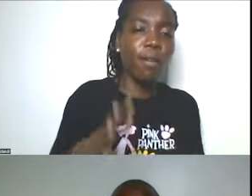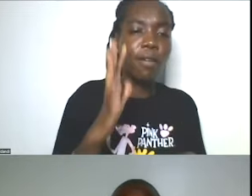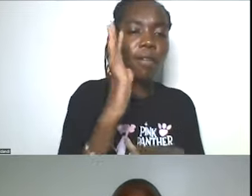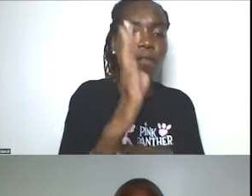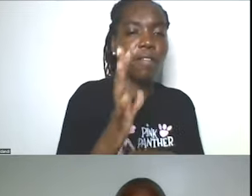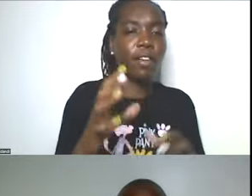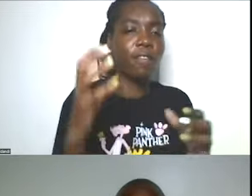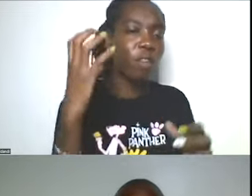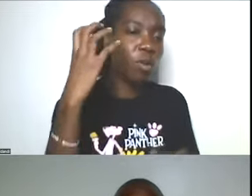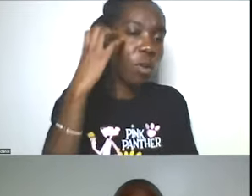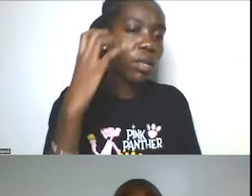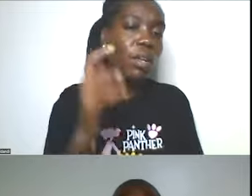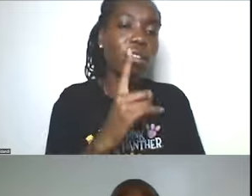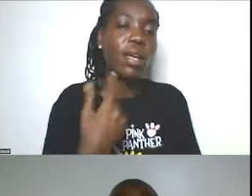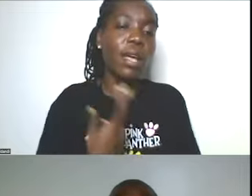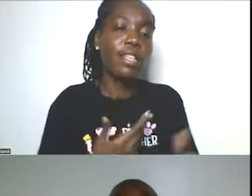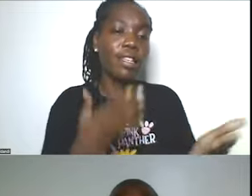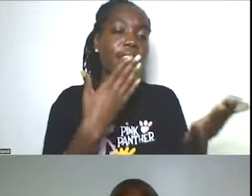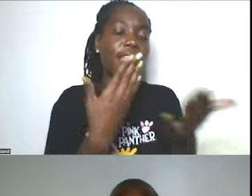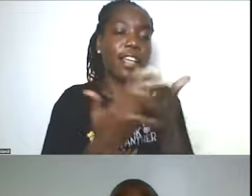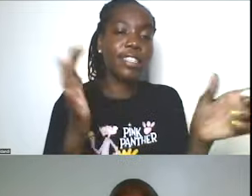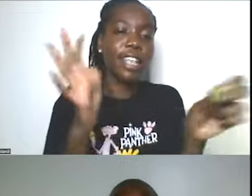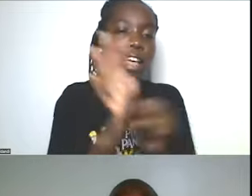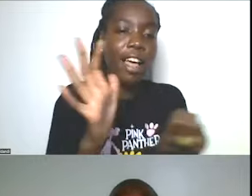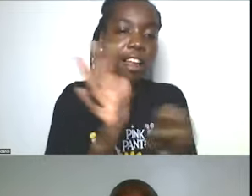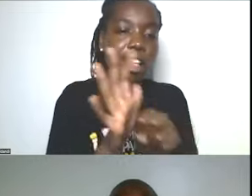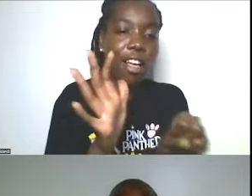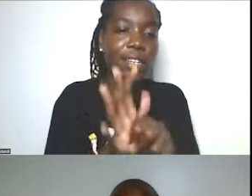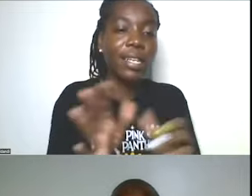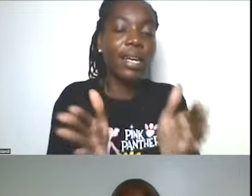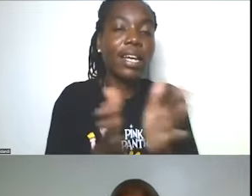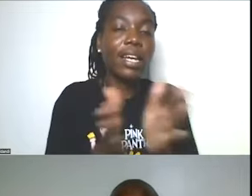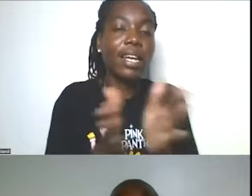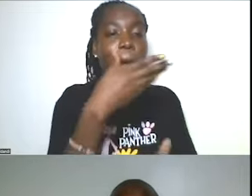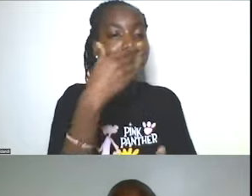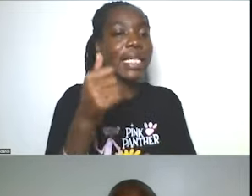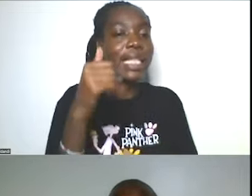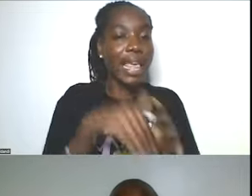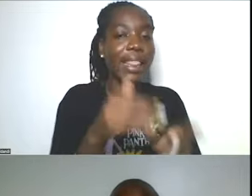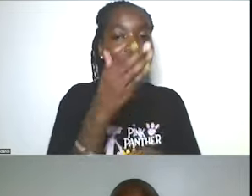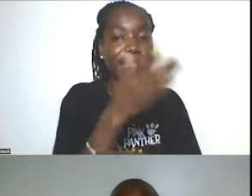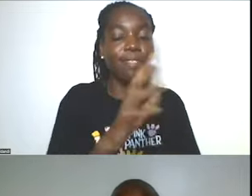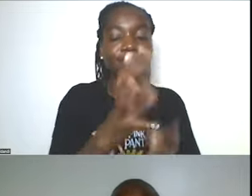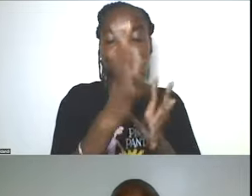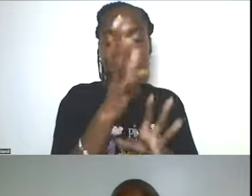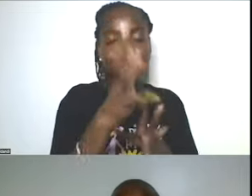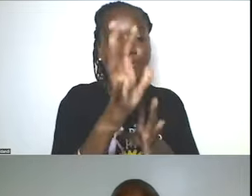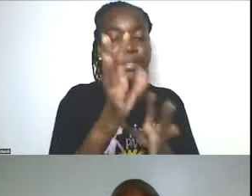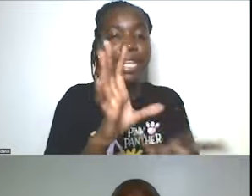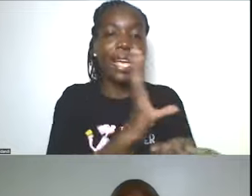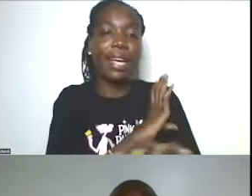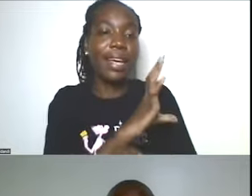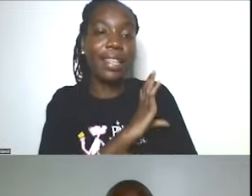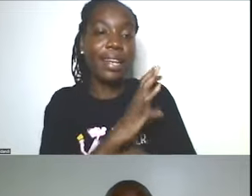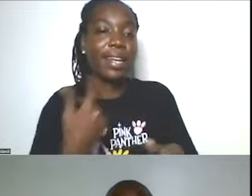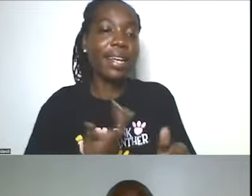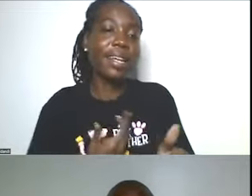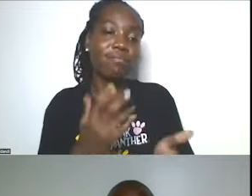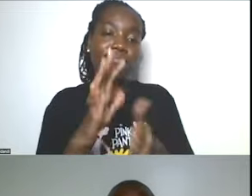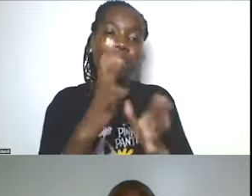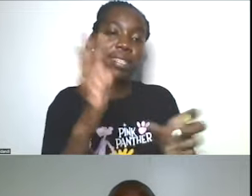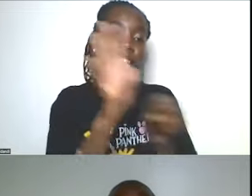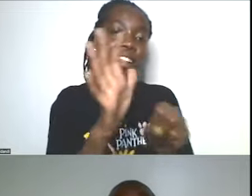really appreciate you. Thank you, Kevin, for good job. You're getting better at this. Congratulations. Catherine, we appreciate